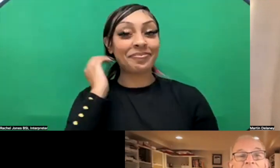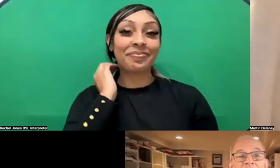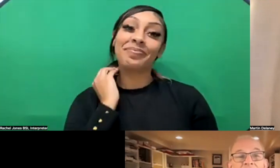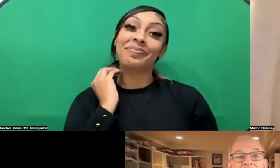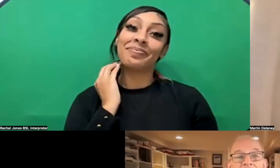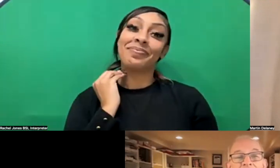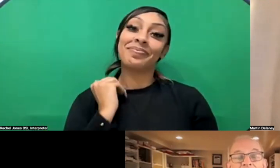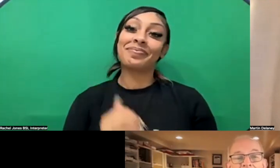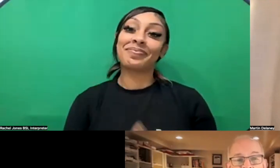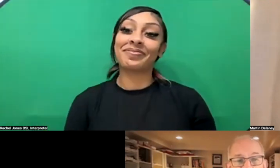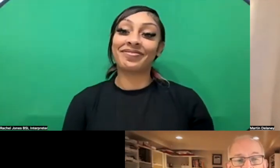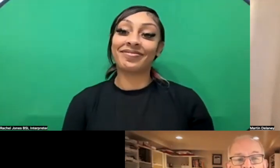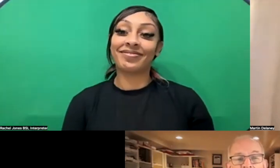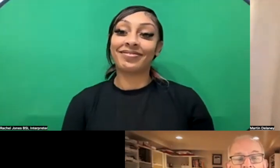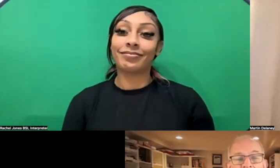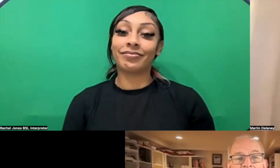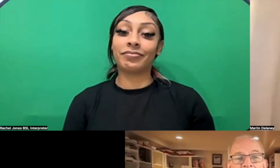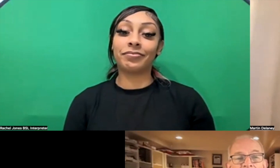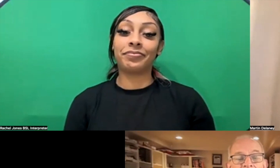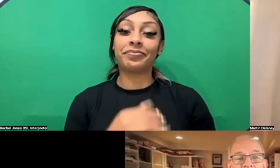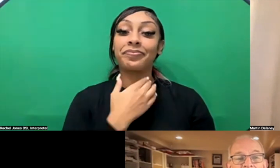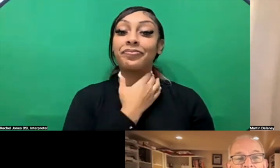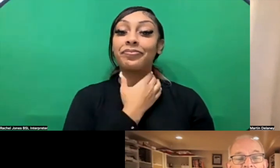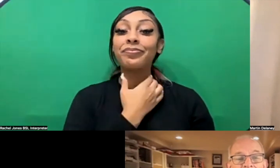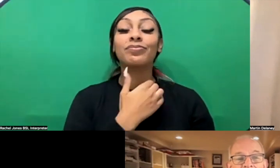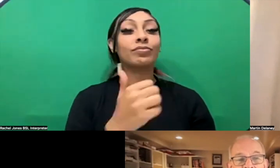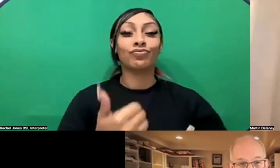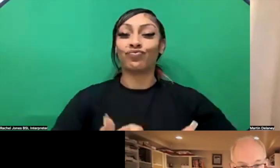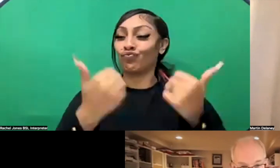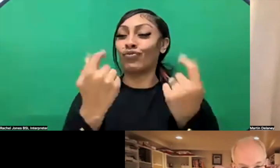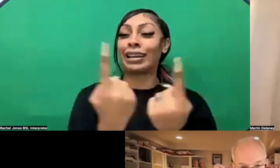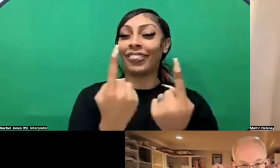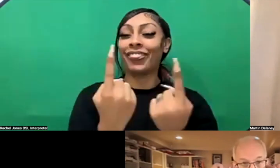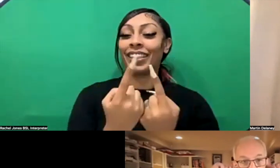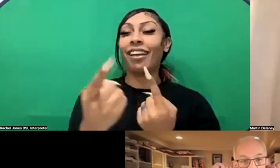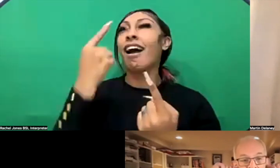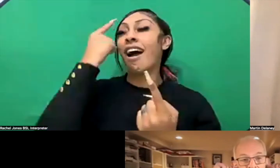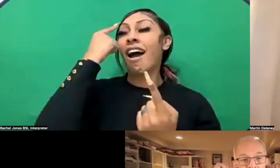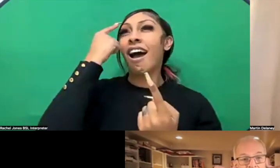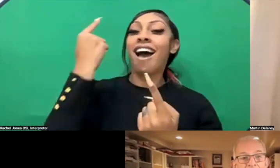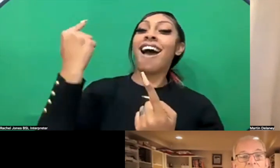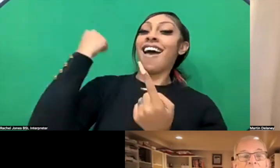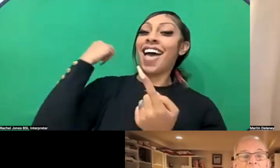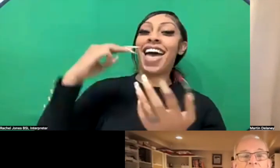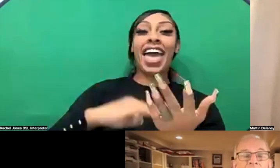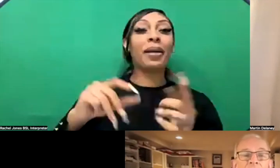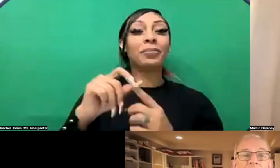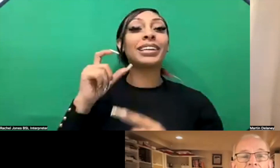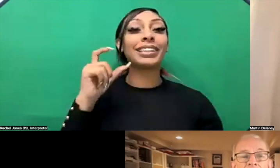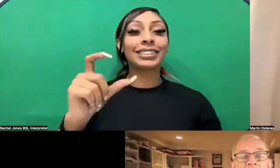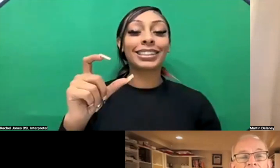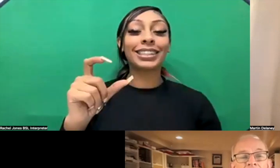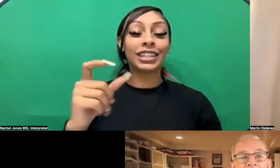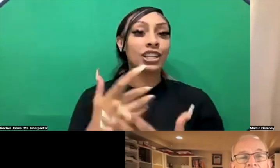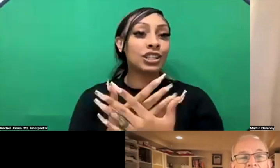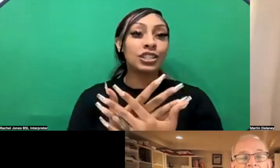mean, the great thing I think about the MPC, I'm trying to think back to when I first saw one, so much of the appeal of it is